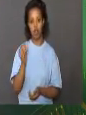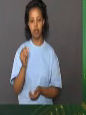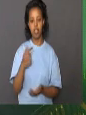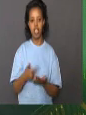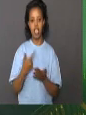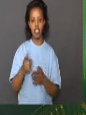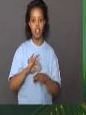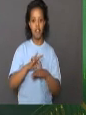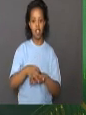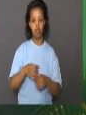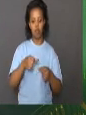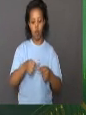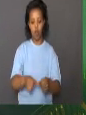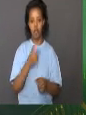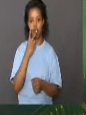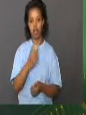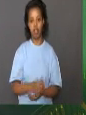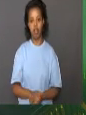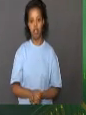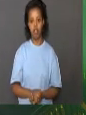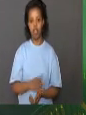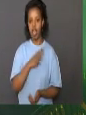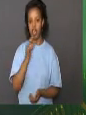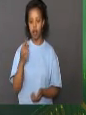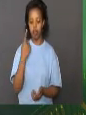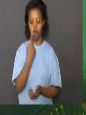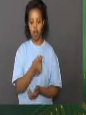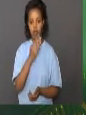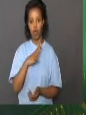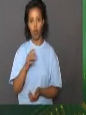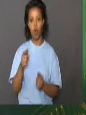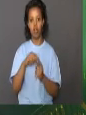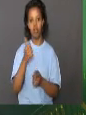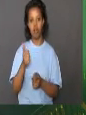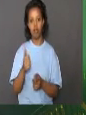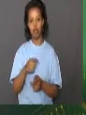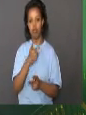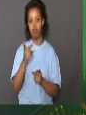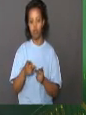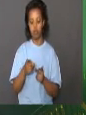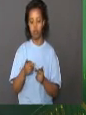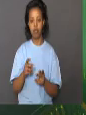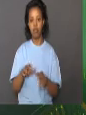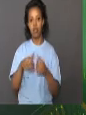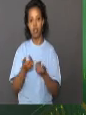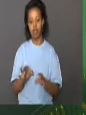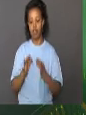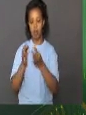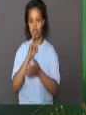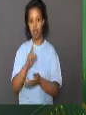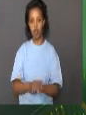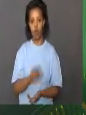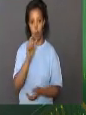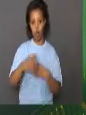of infection and how they transmit microorganisms. We